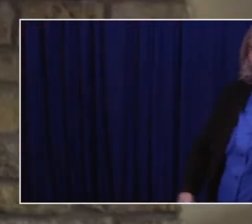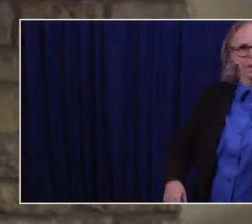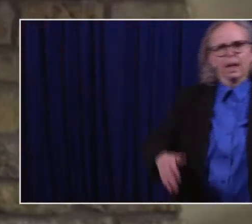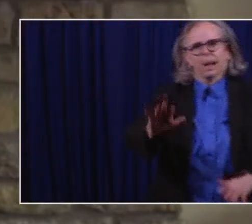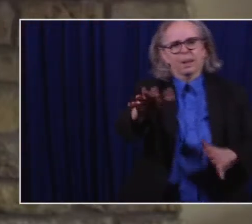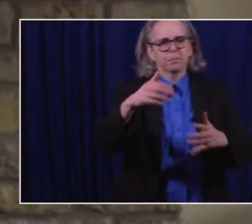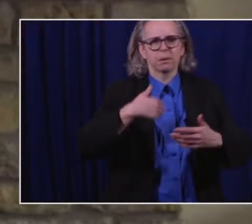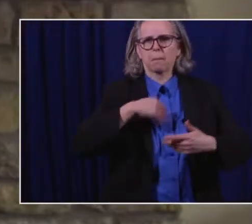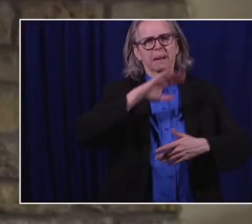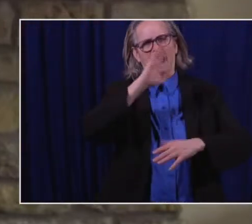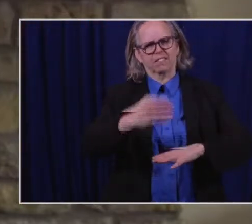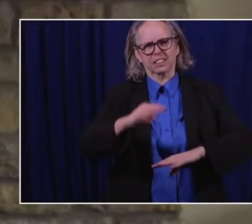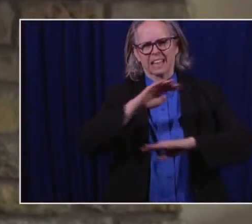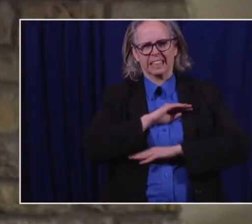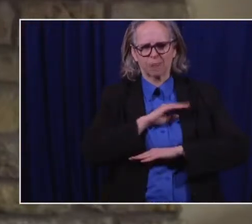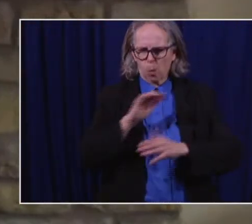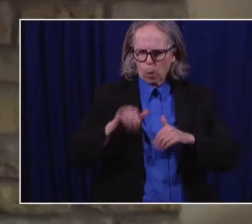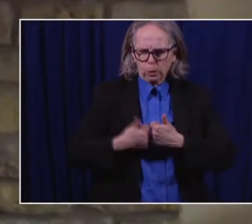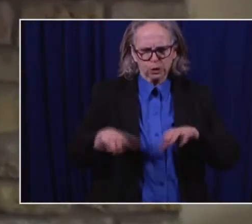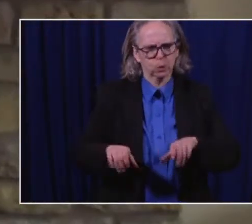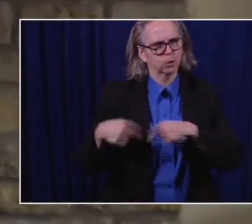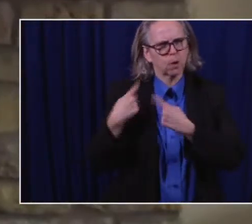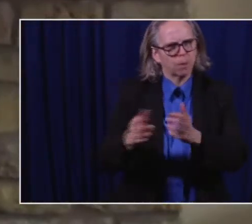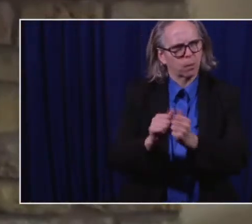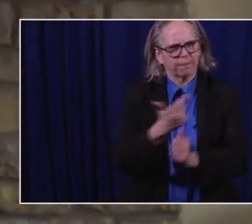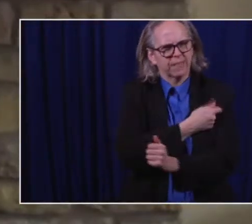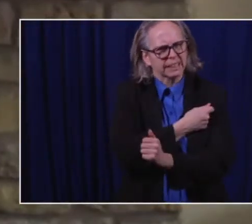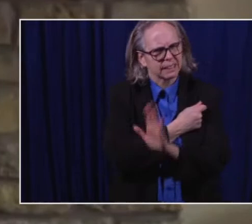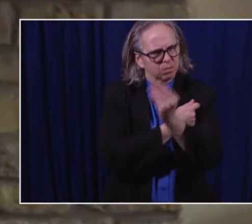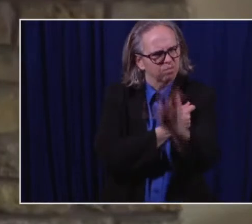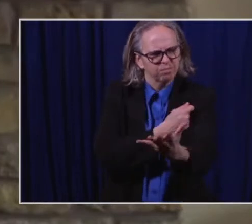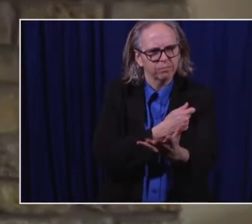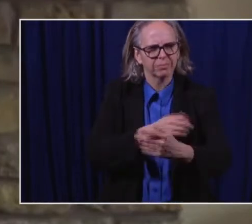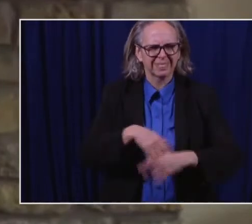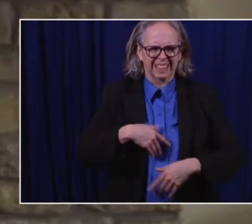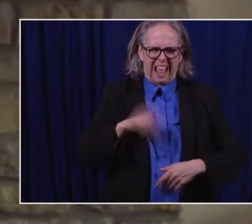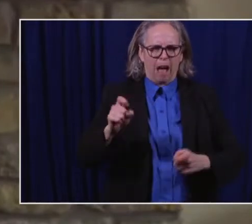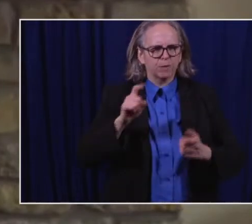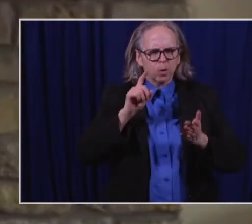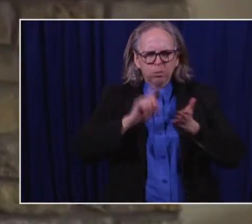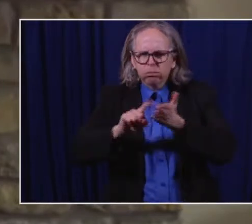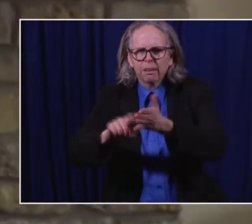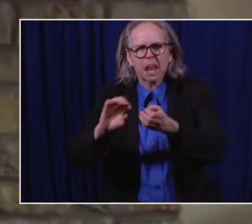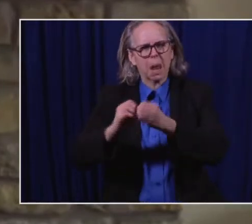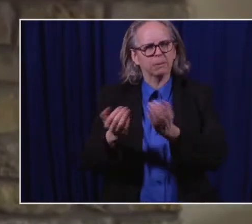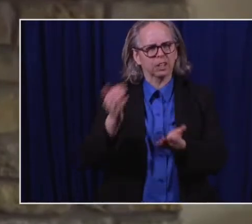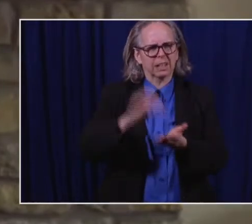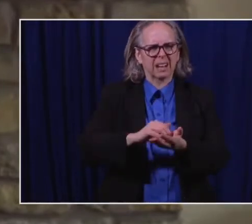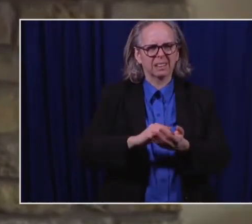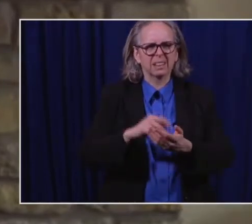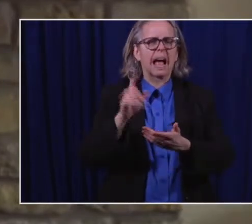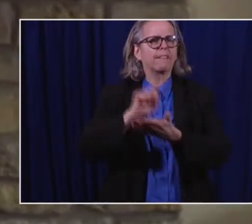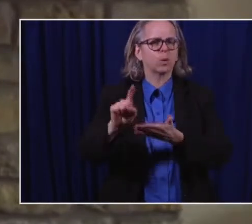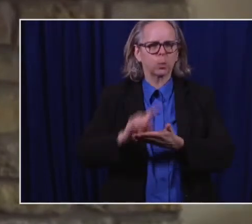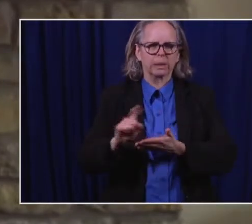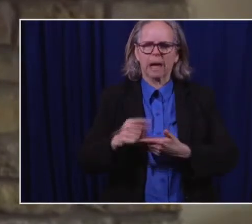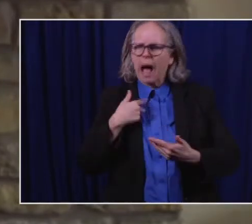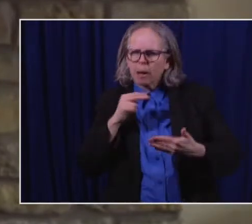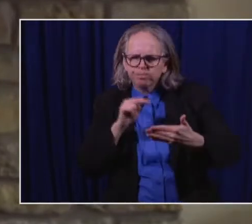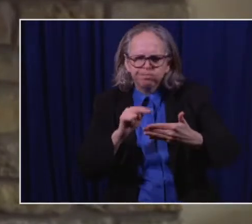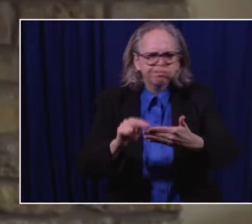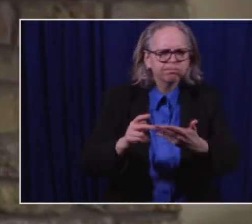I'll look at those numbers. I look at them every week as far as, you know, exactly where we are in regard